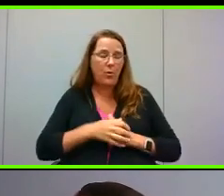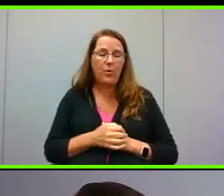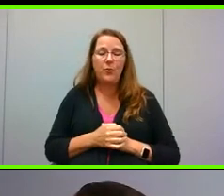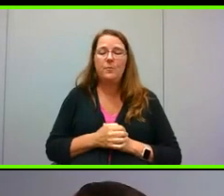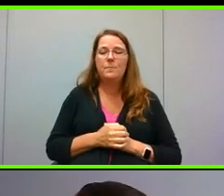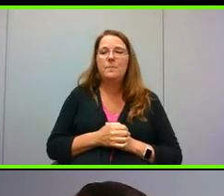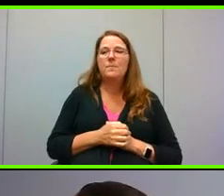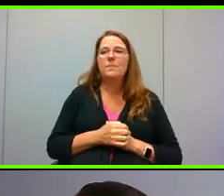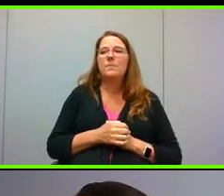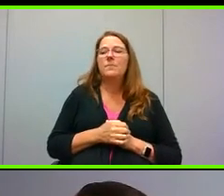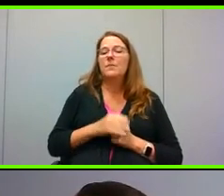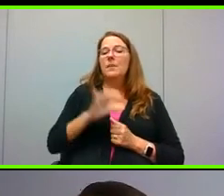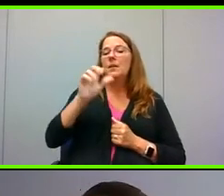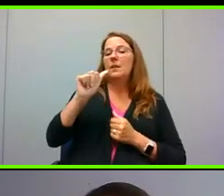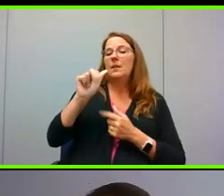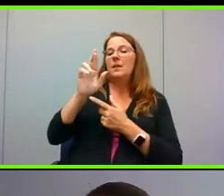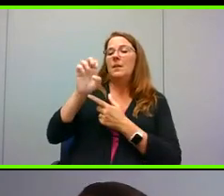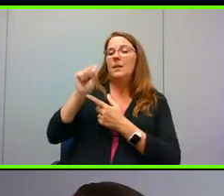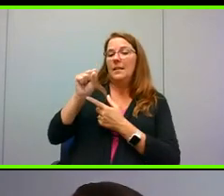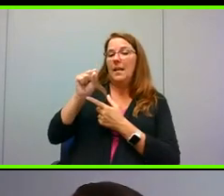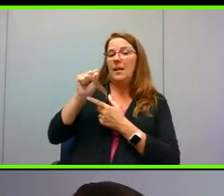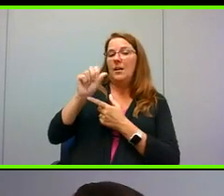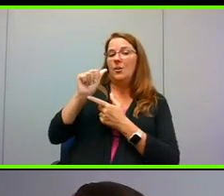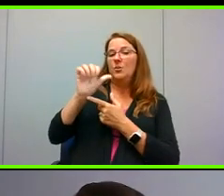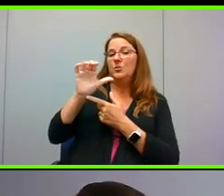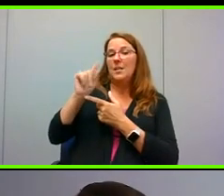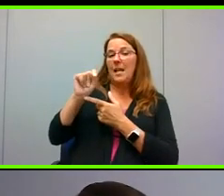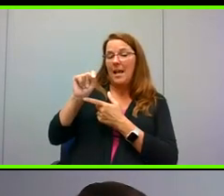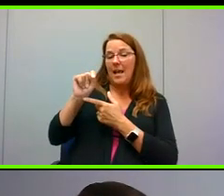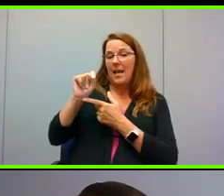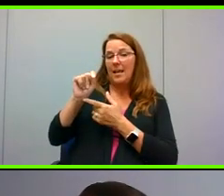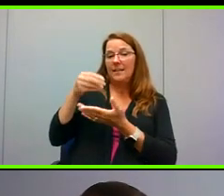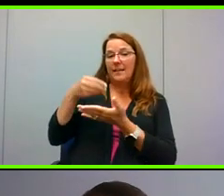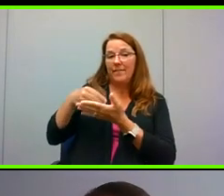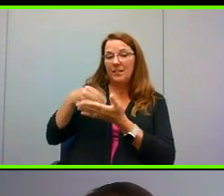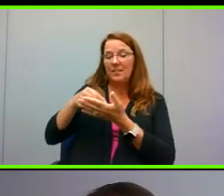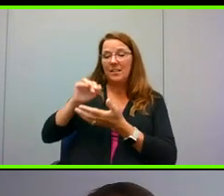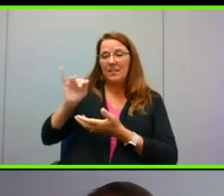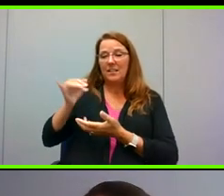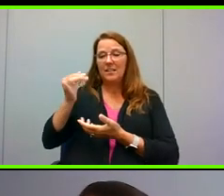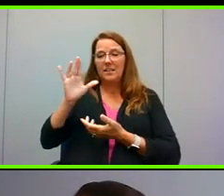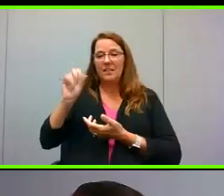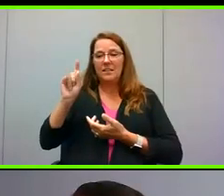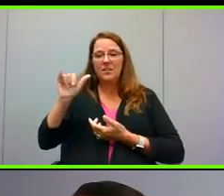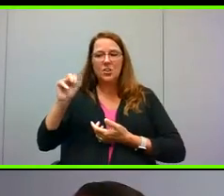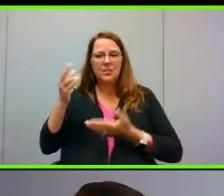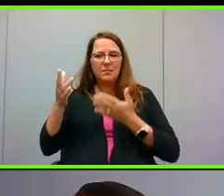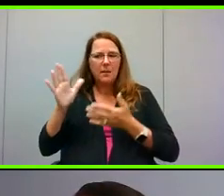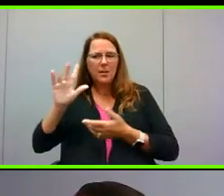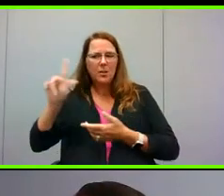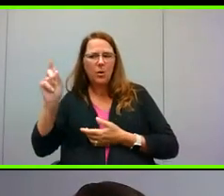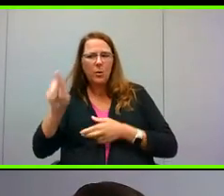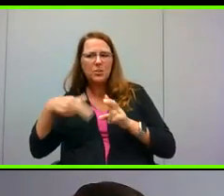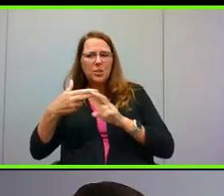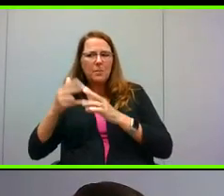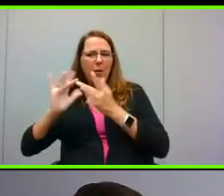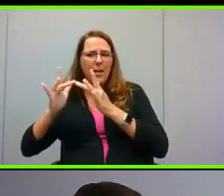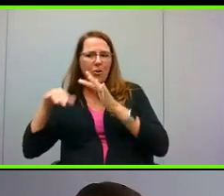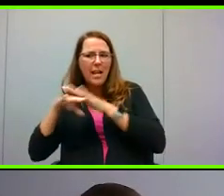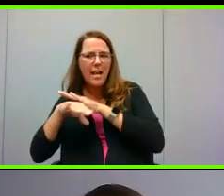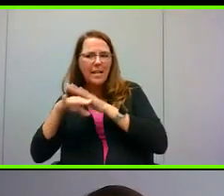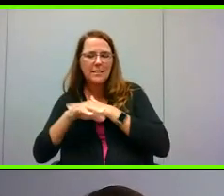CARES Act funding. Justin, this might answer your question regarding internet access. Let me find